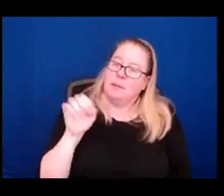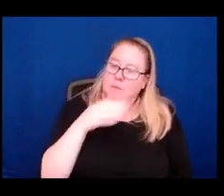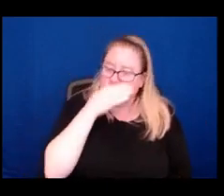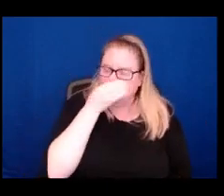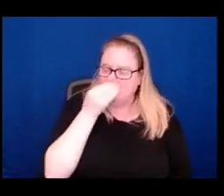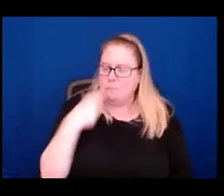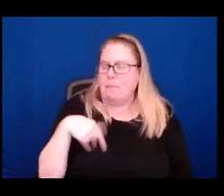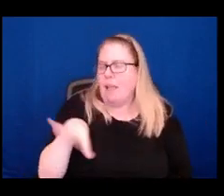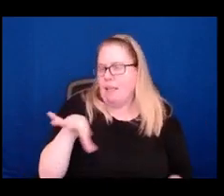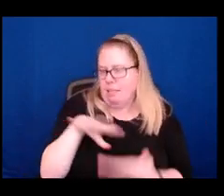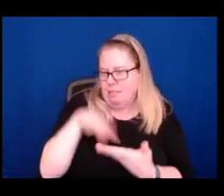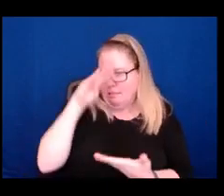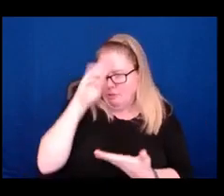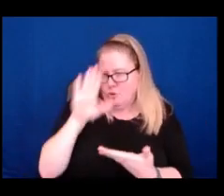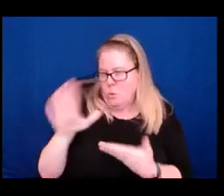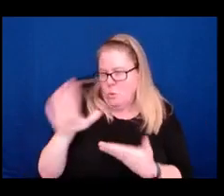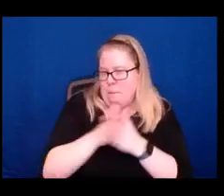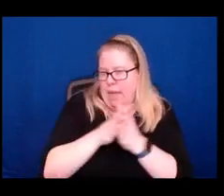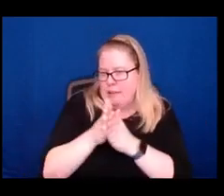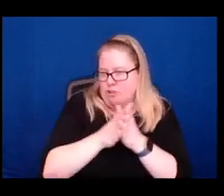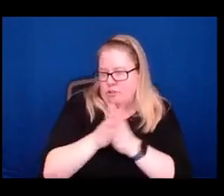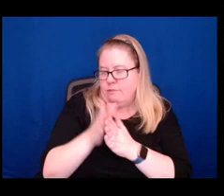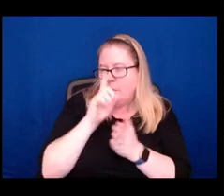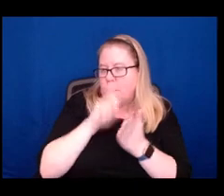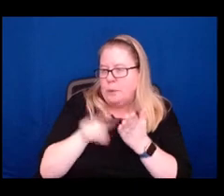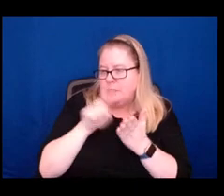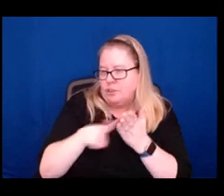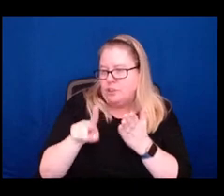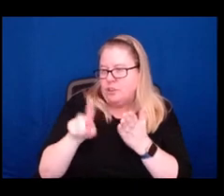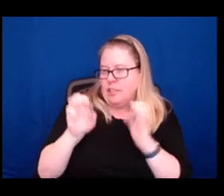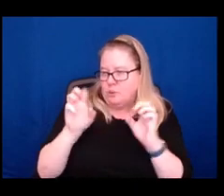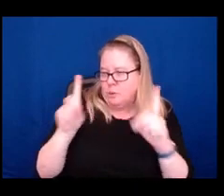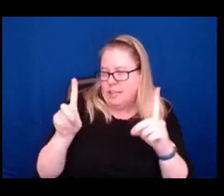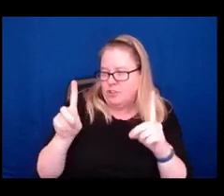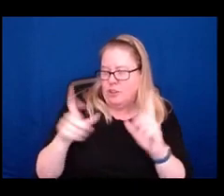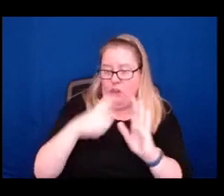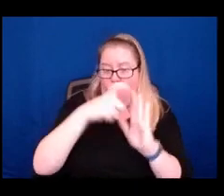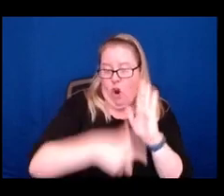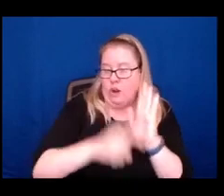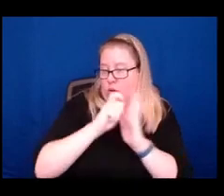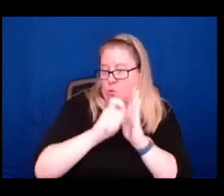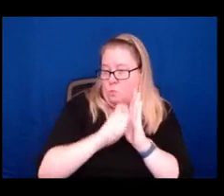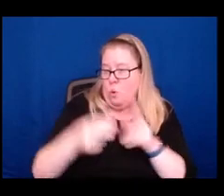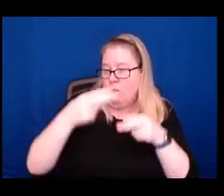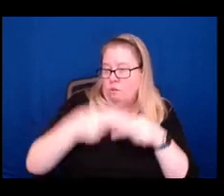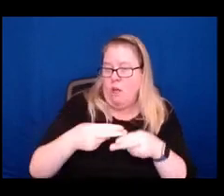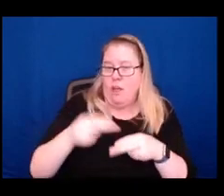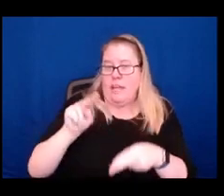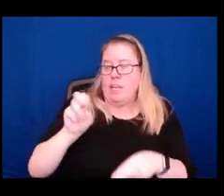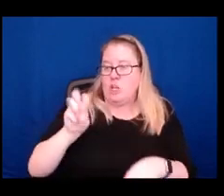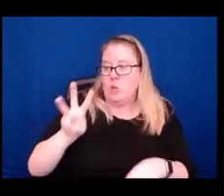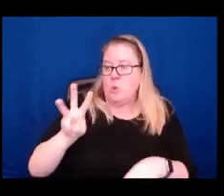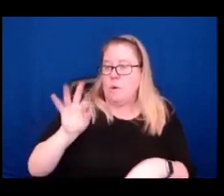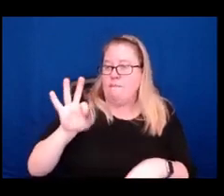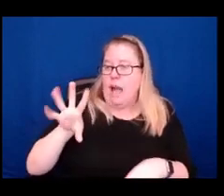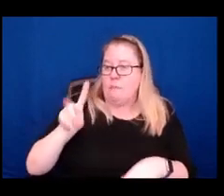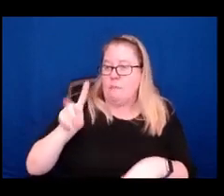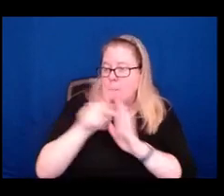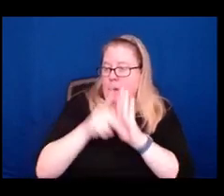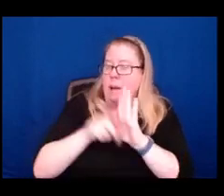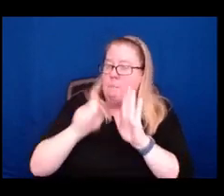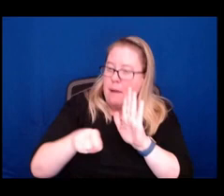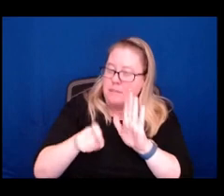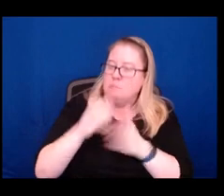And, you know, I discovered your passion for fibroid research and education through the article that you wrote called "New Fibroids Policy Must